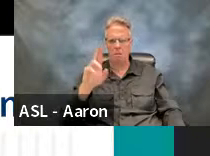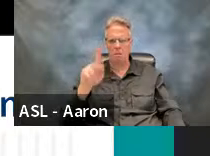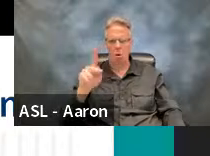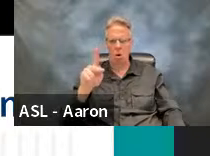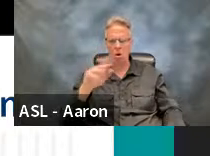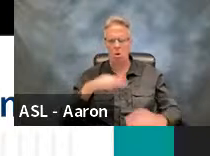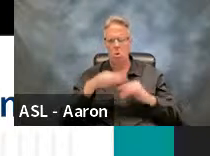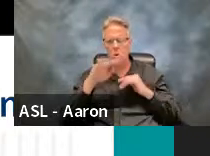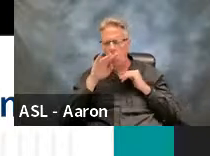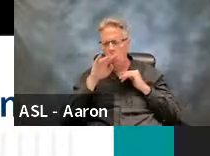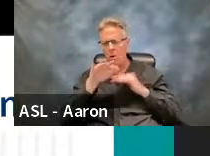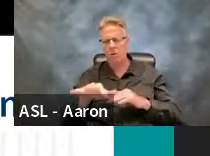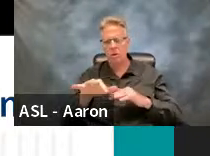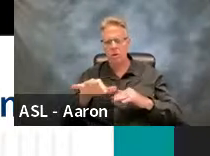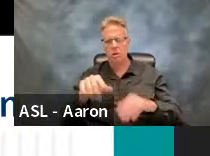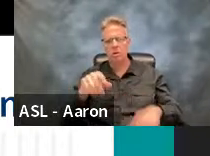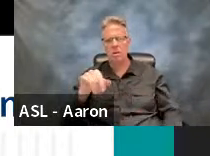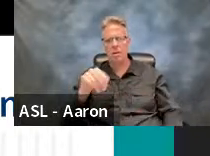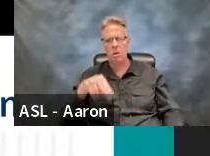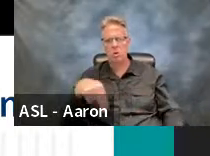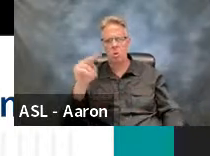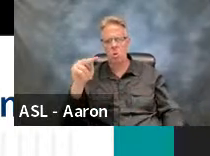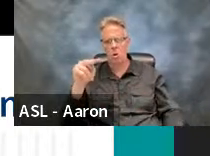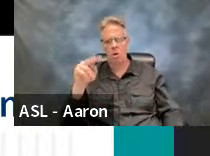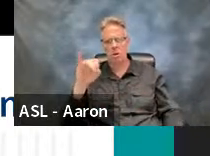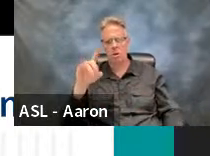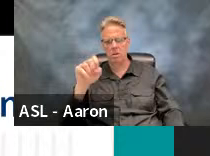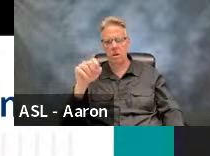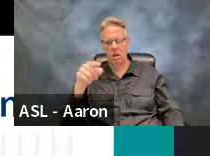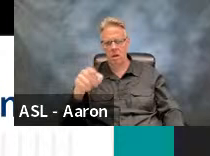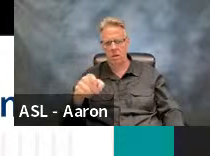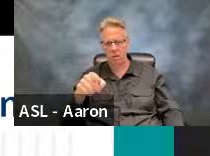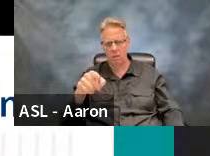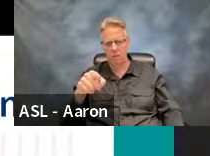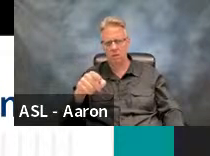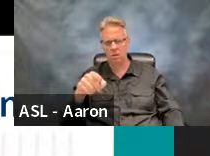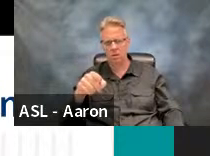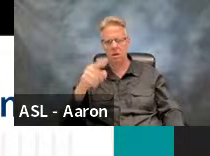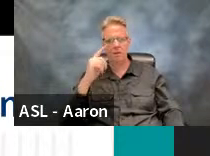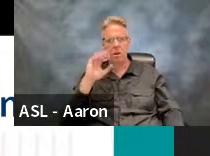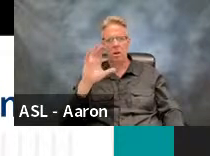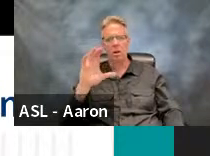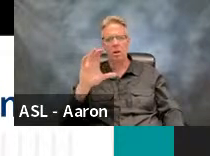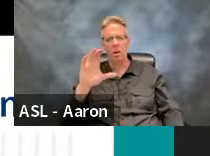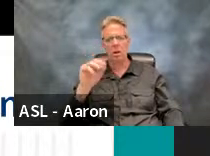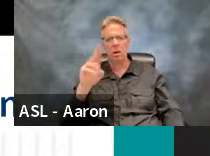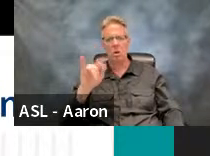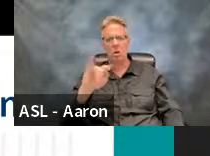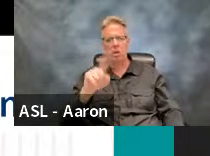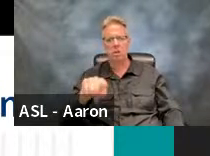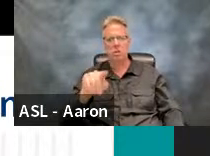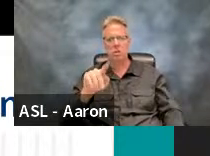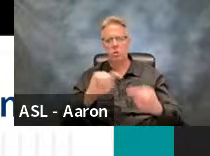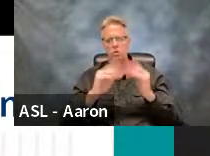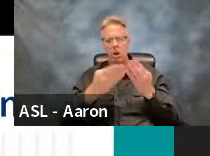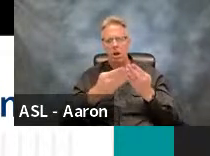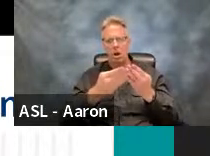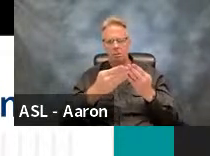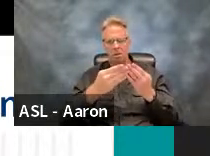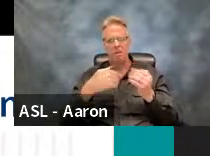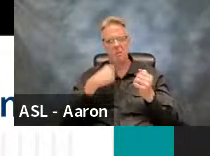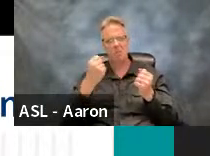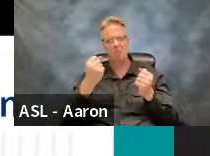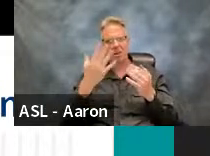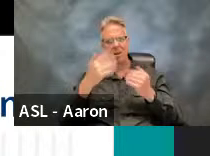the riverbank on the north side where the Cowlitz tribe and many other